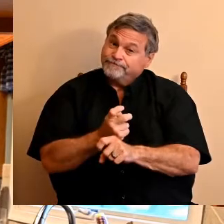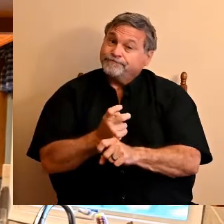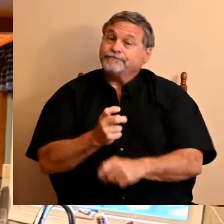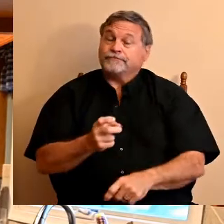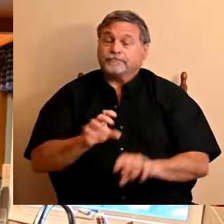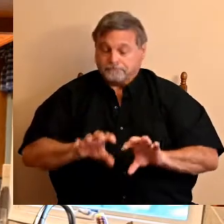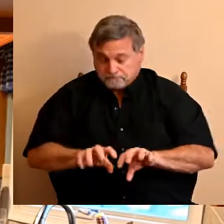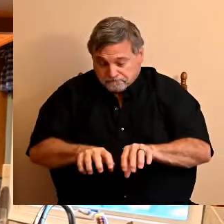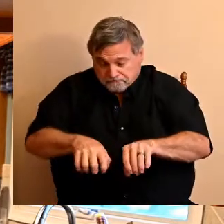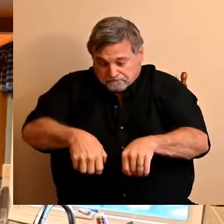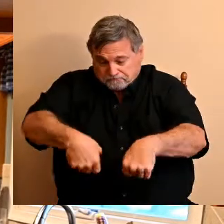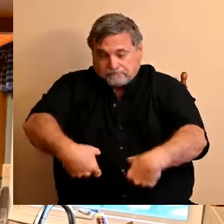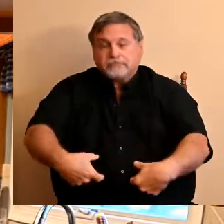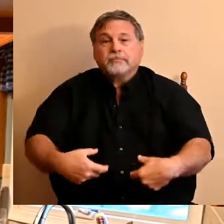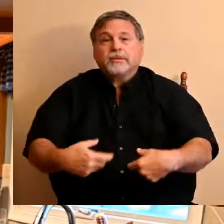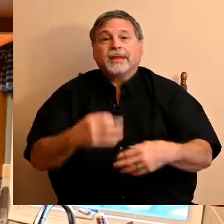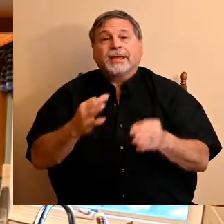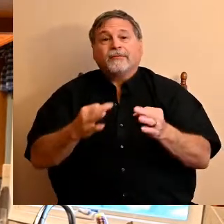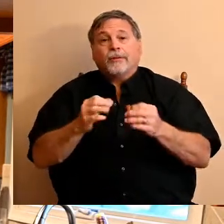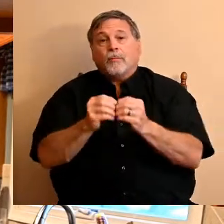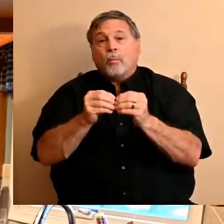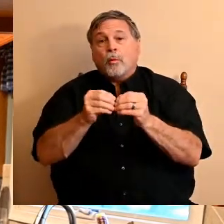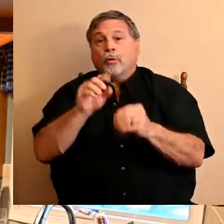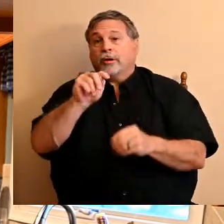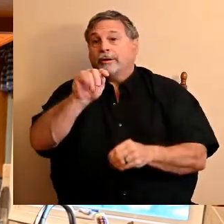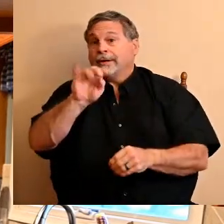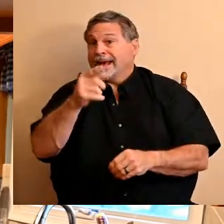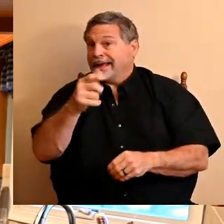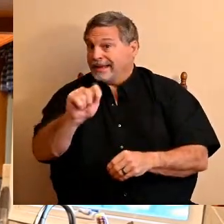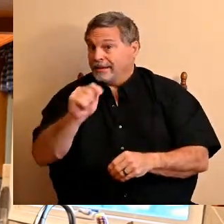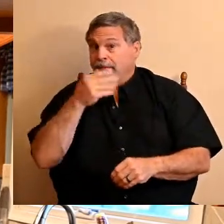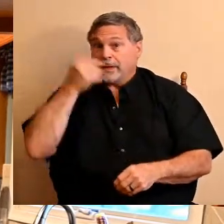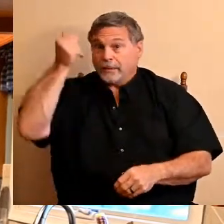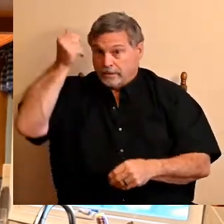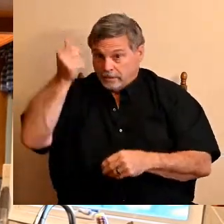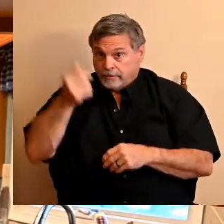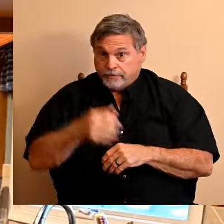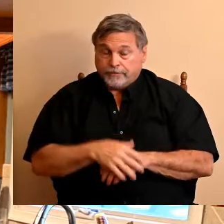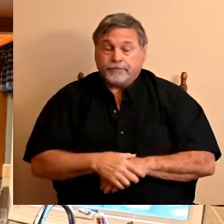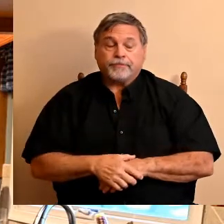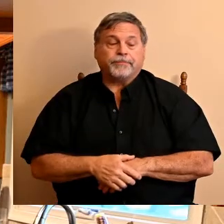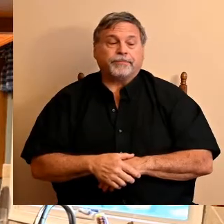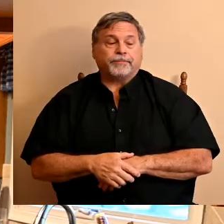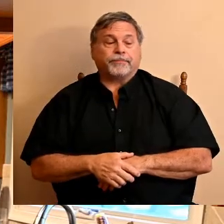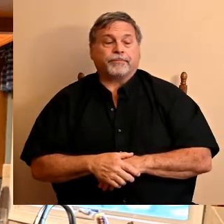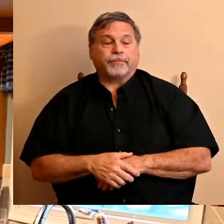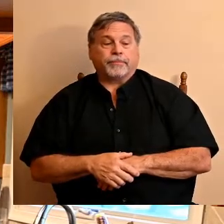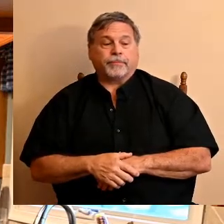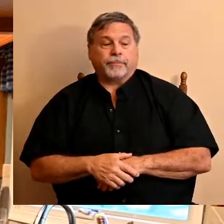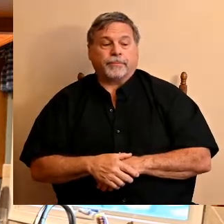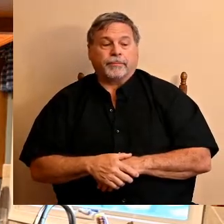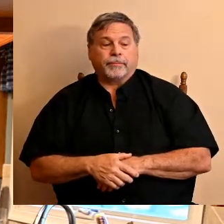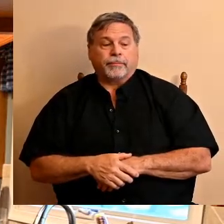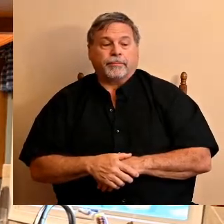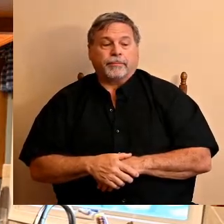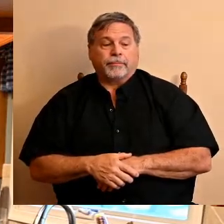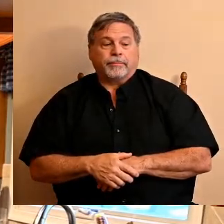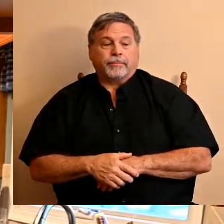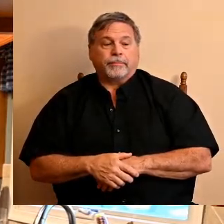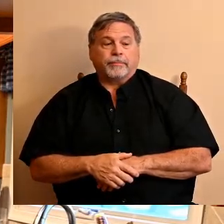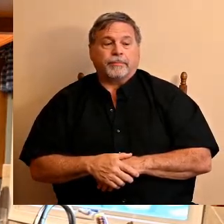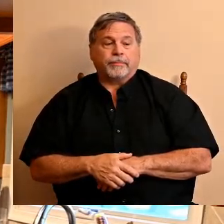And the tighter you can get this, the better your sushi roll will be when you're done.